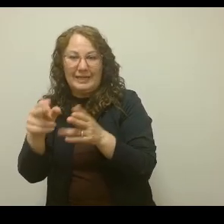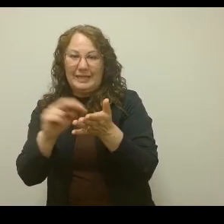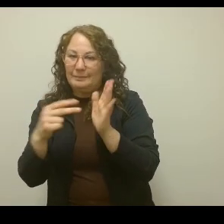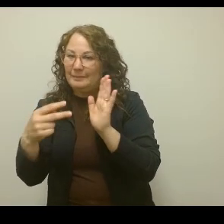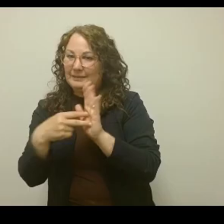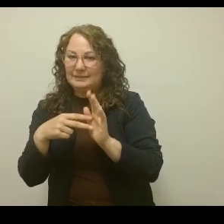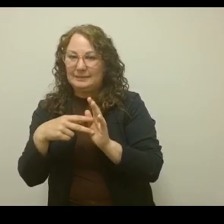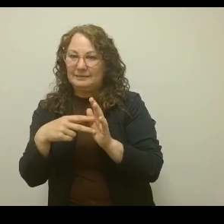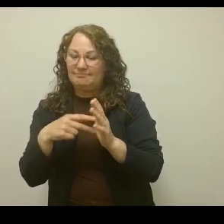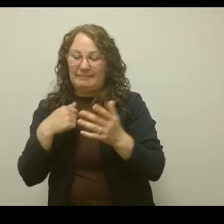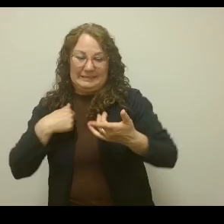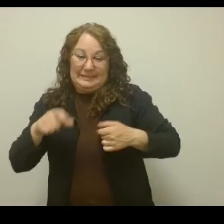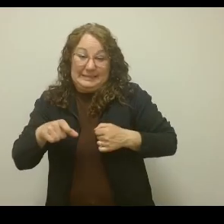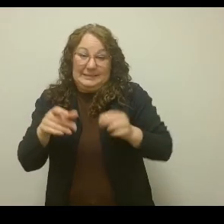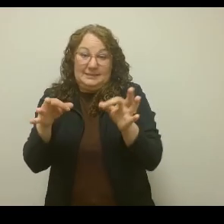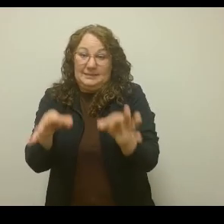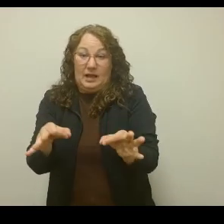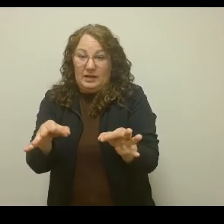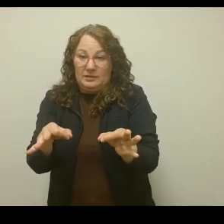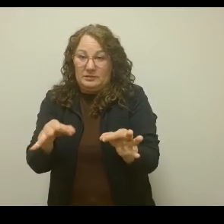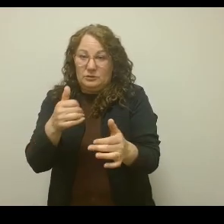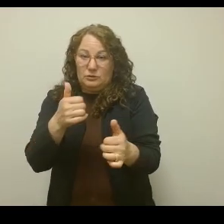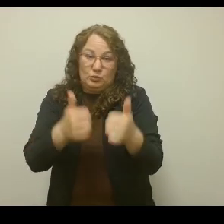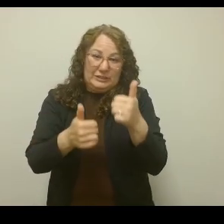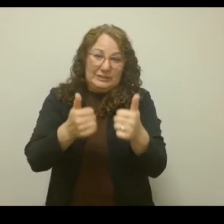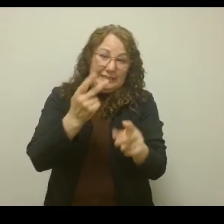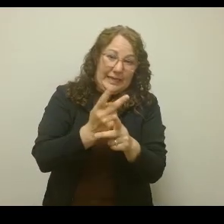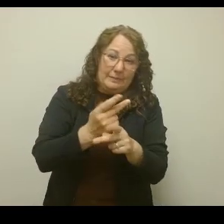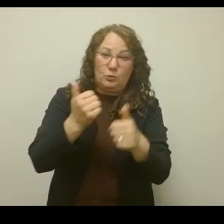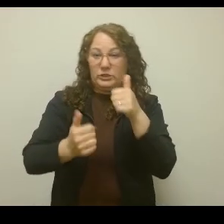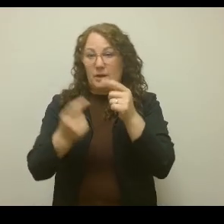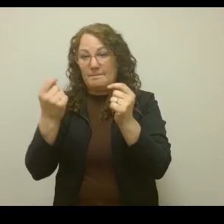make some decisions around what to keep and what not